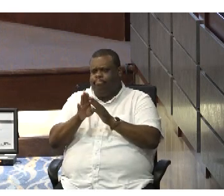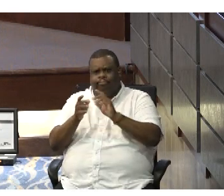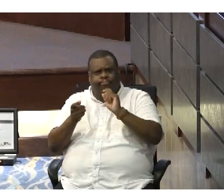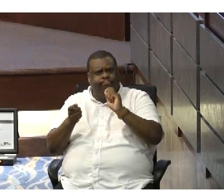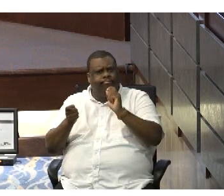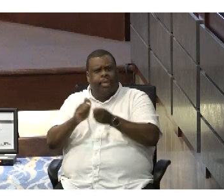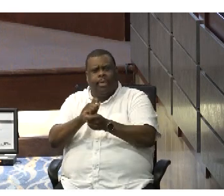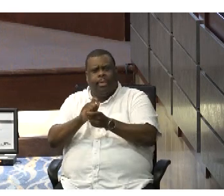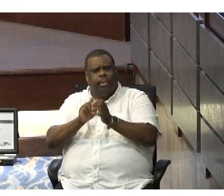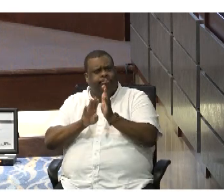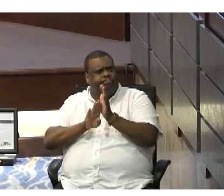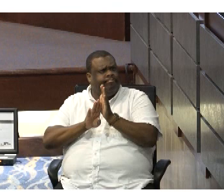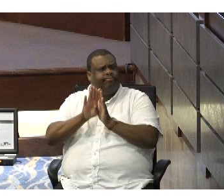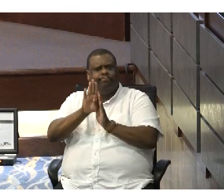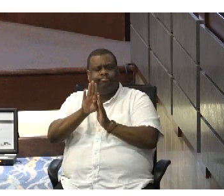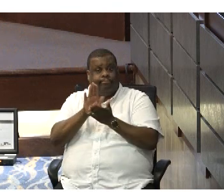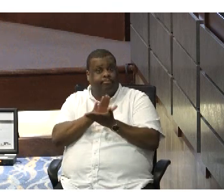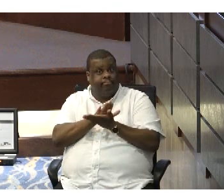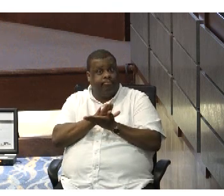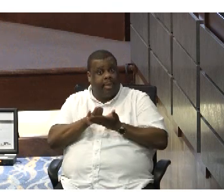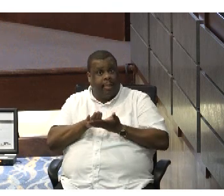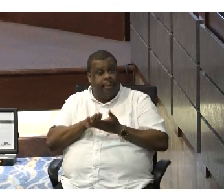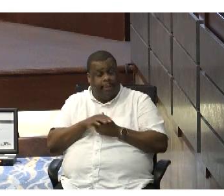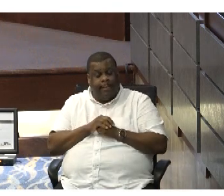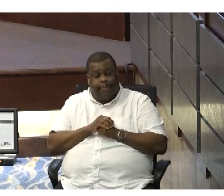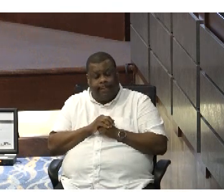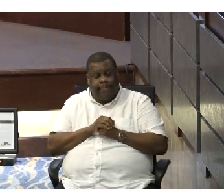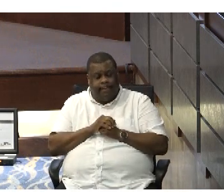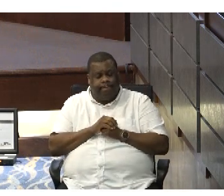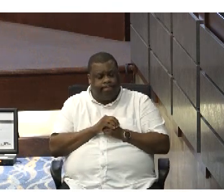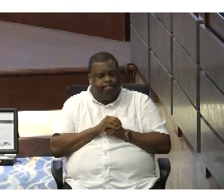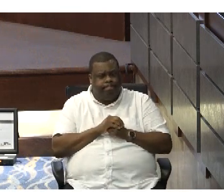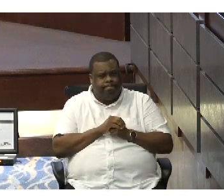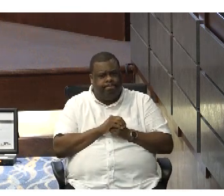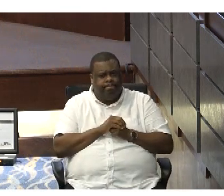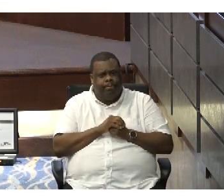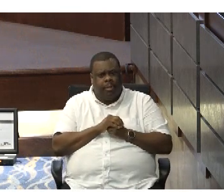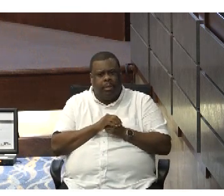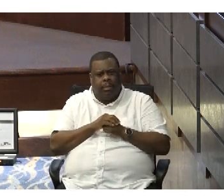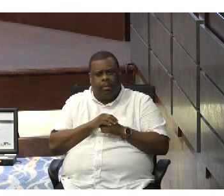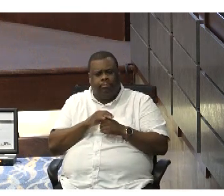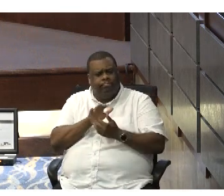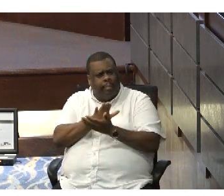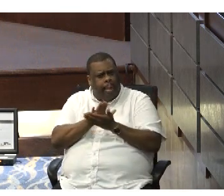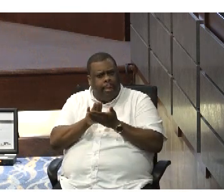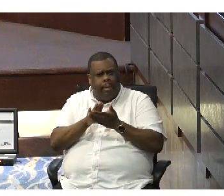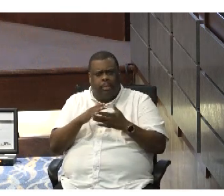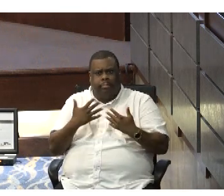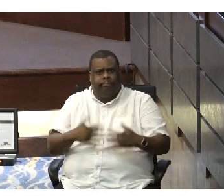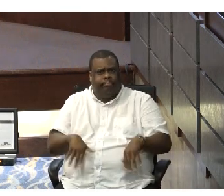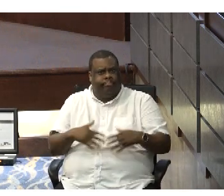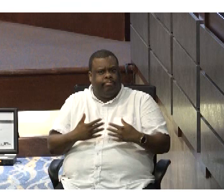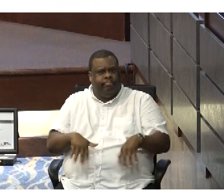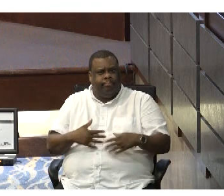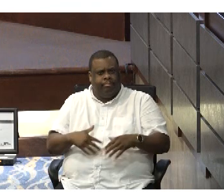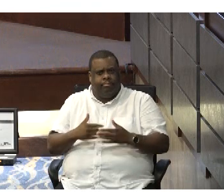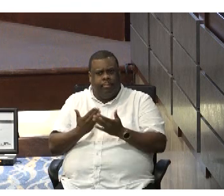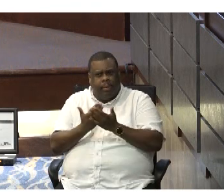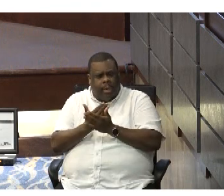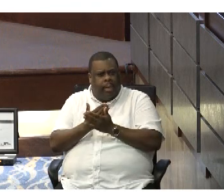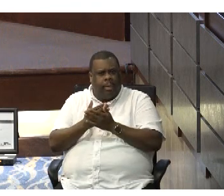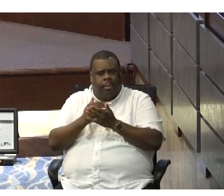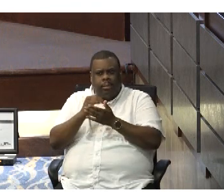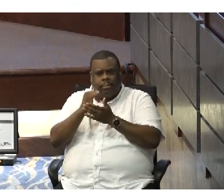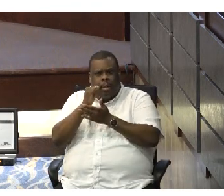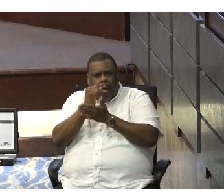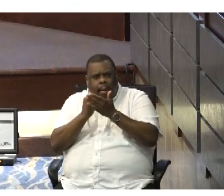for a center that provides really wonderful facilities for performing arts, of course,